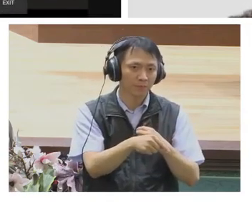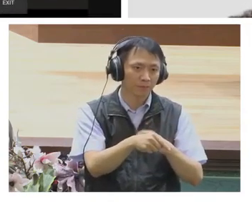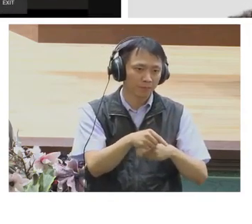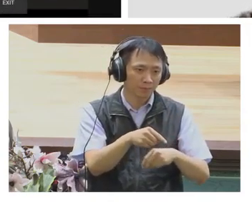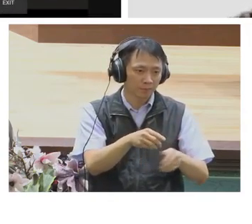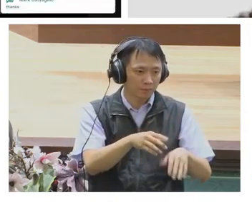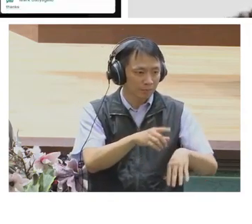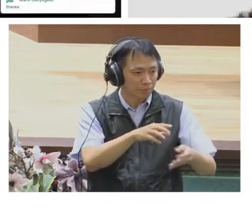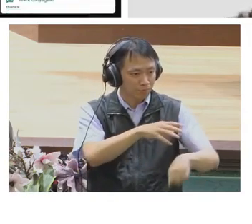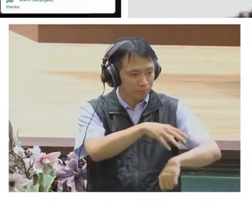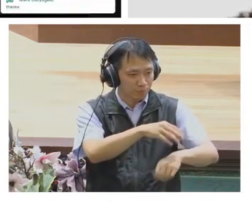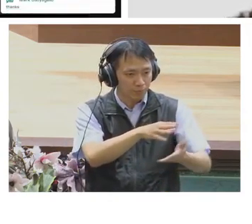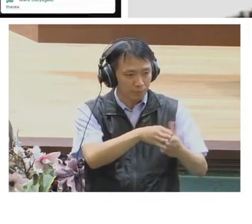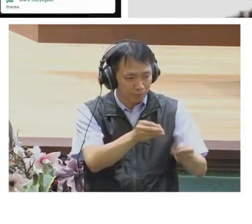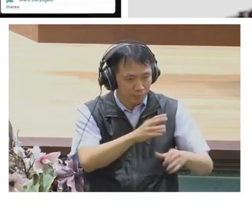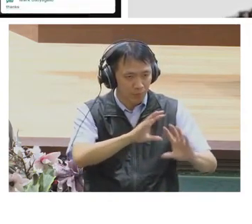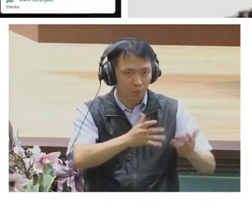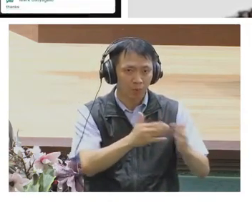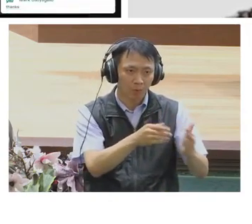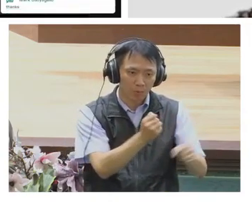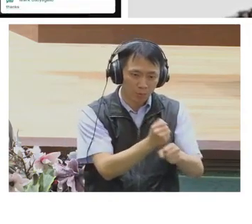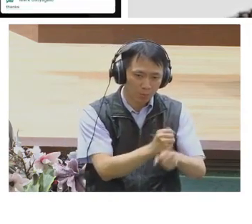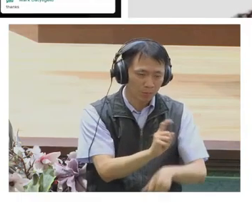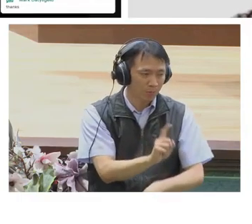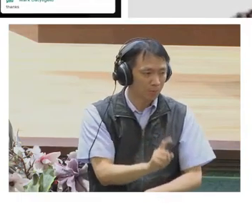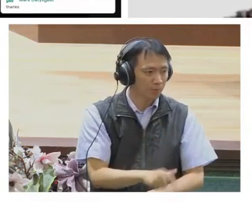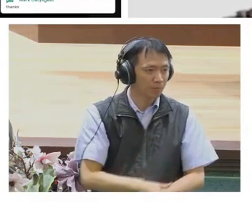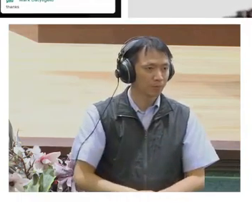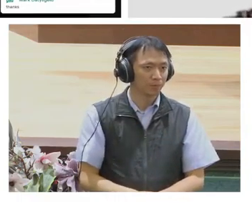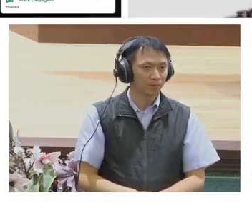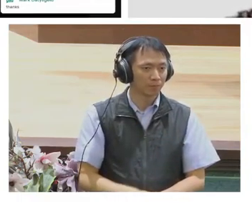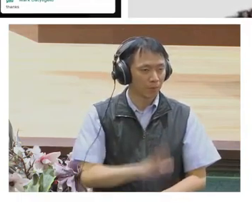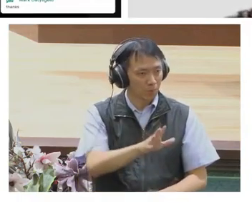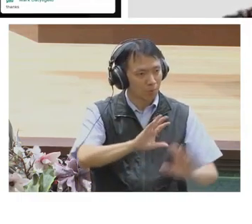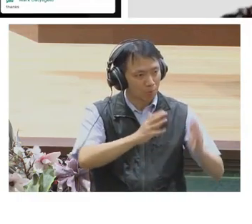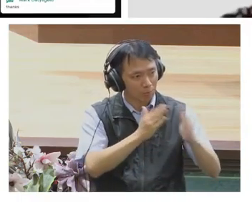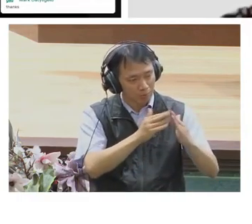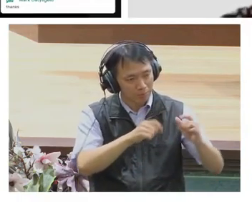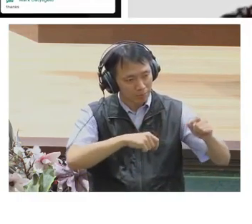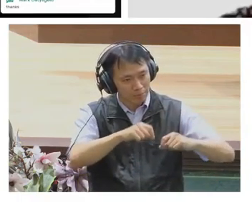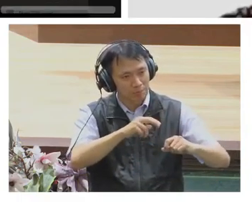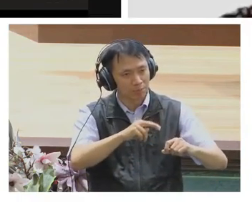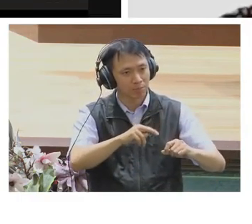So a lot of countries changed their strategy as well.